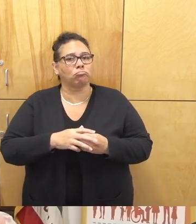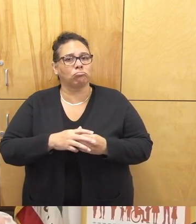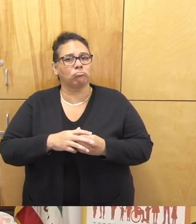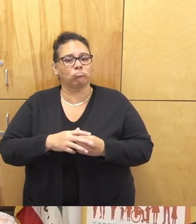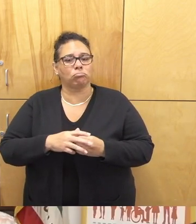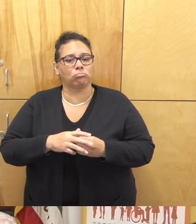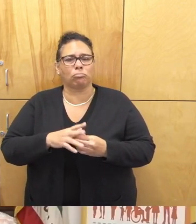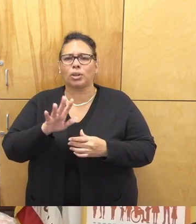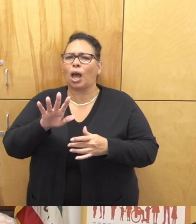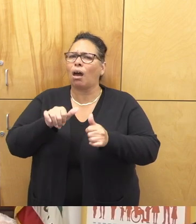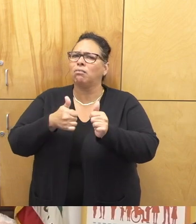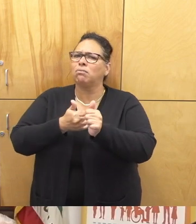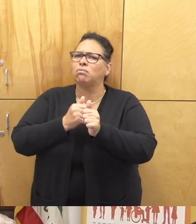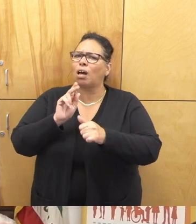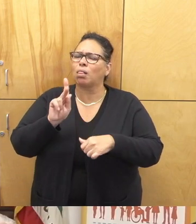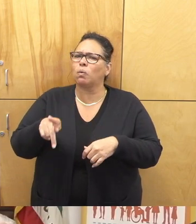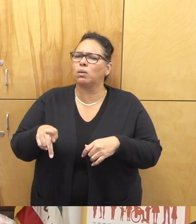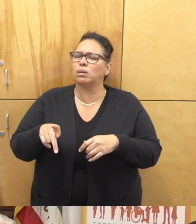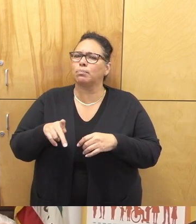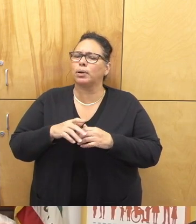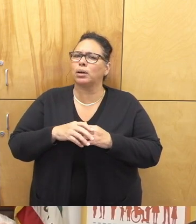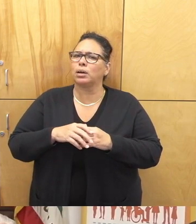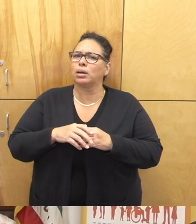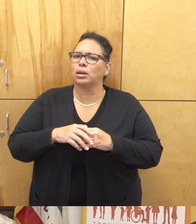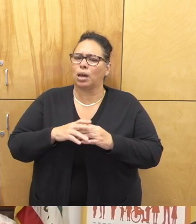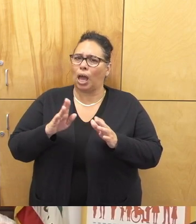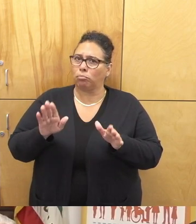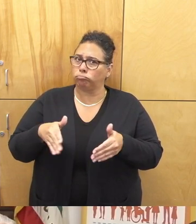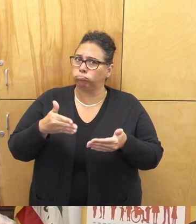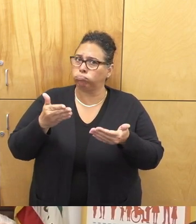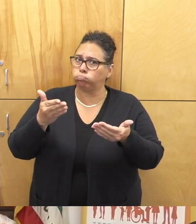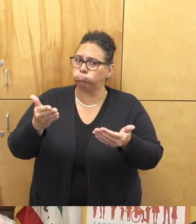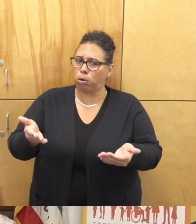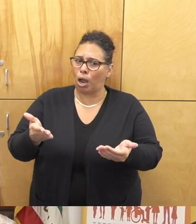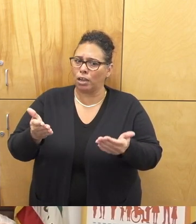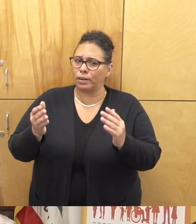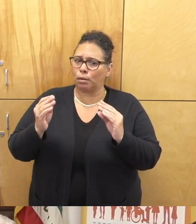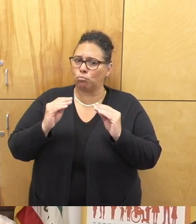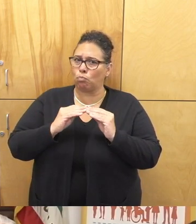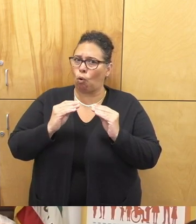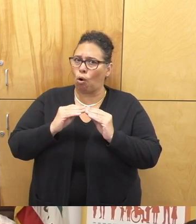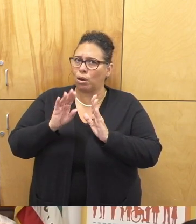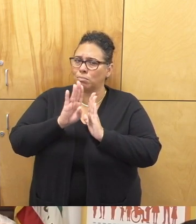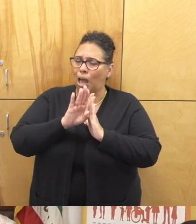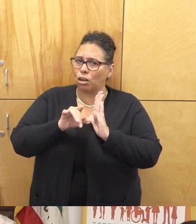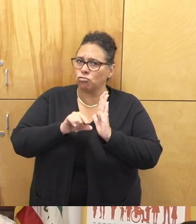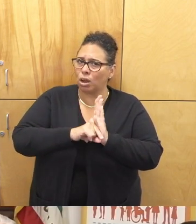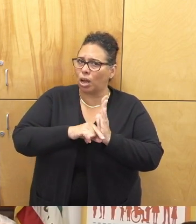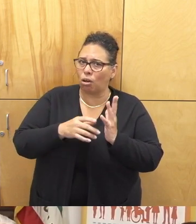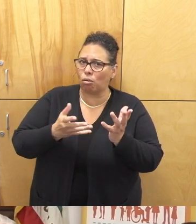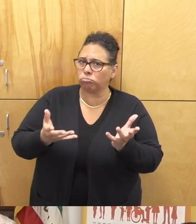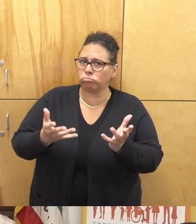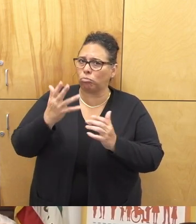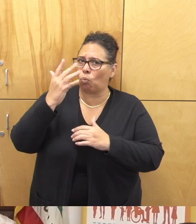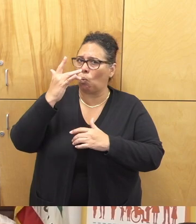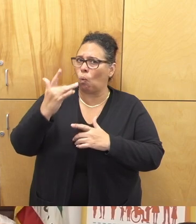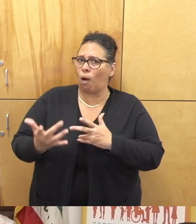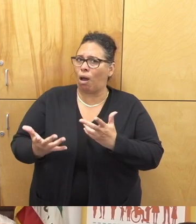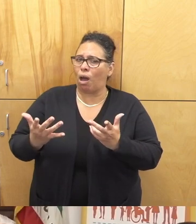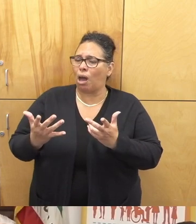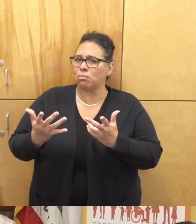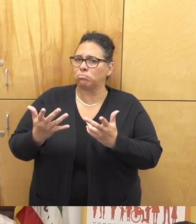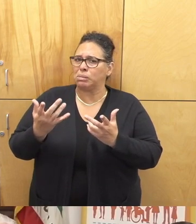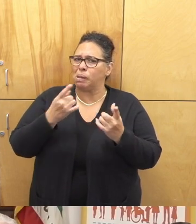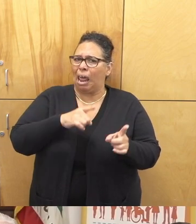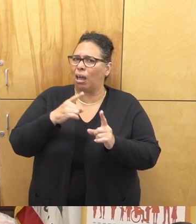Just as a follow-up, can we provide maybe a little bit more background as to why we've been running into these